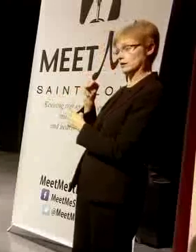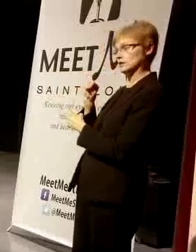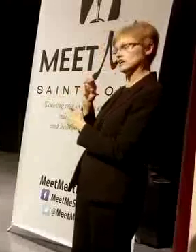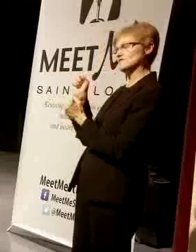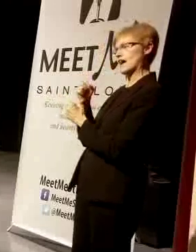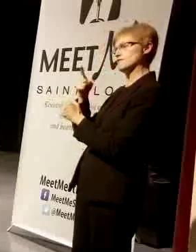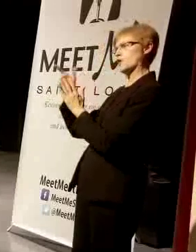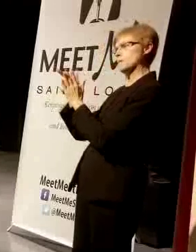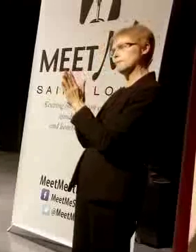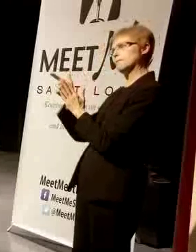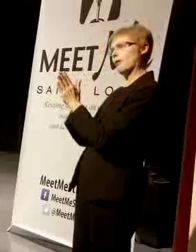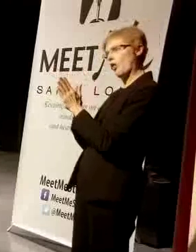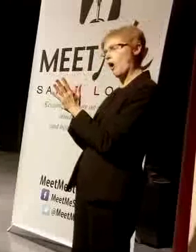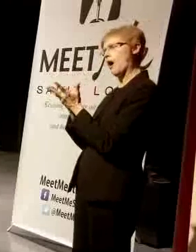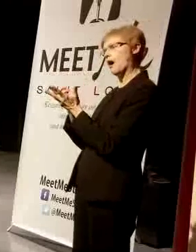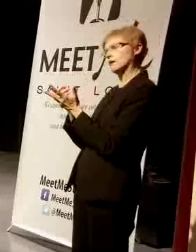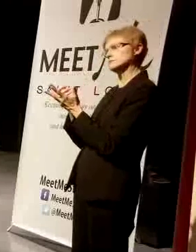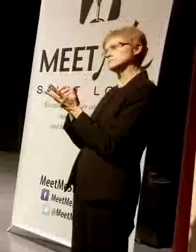additional concerns.